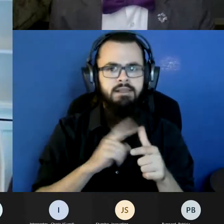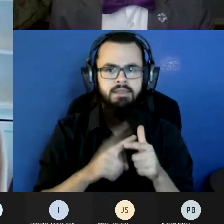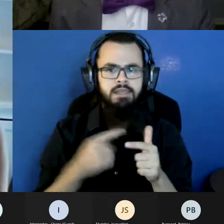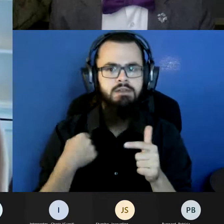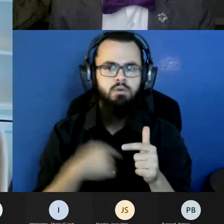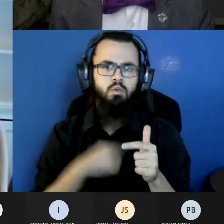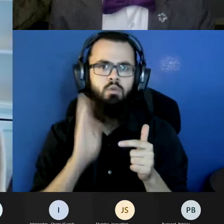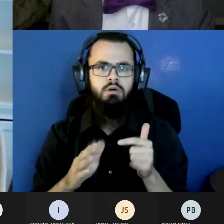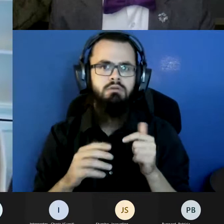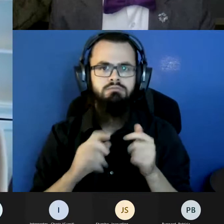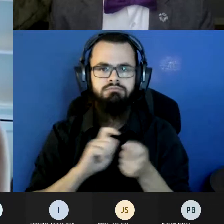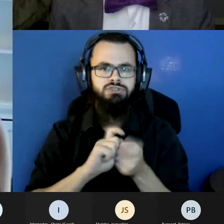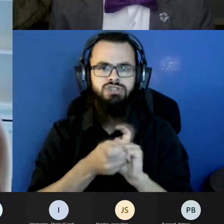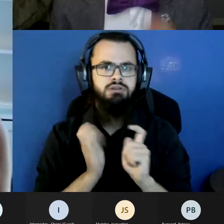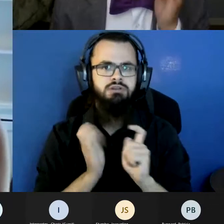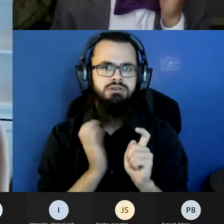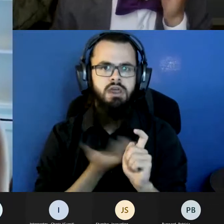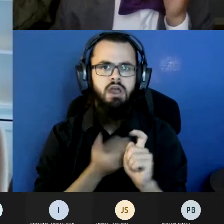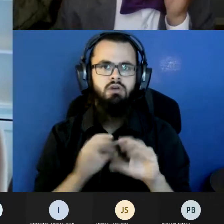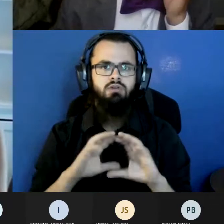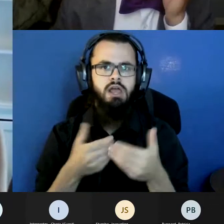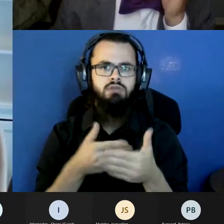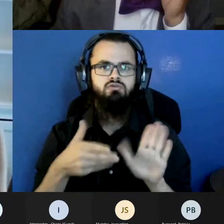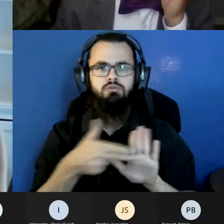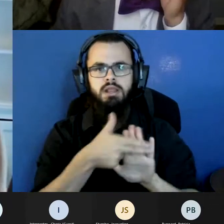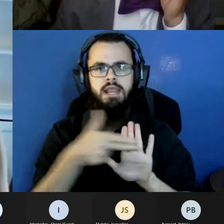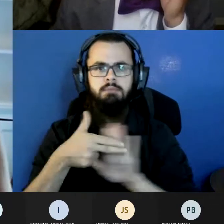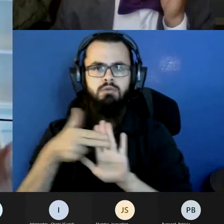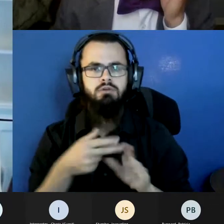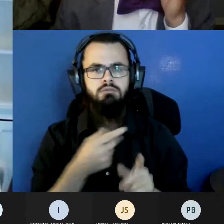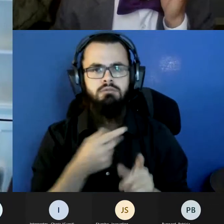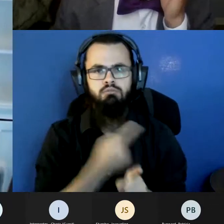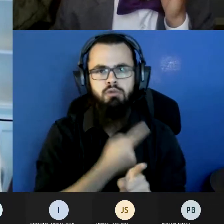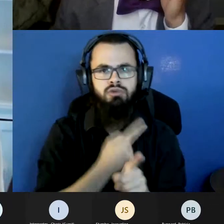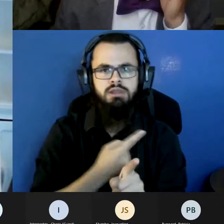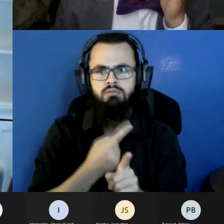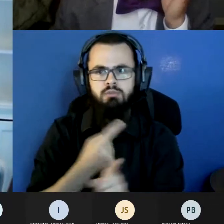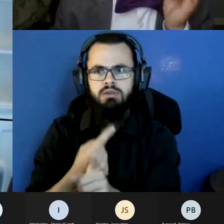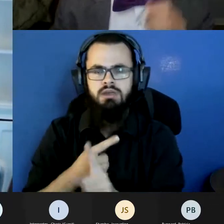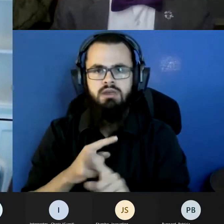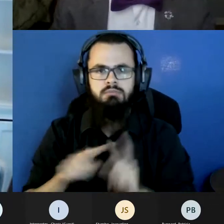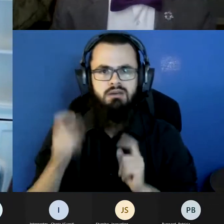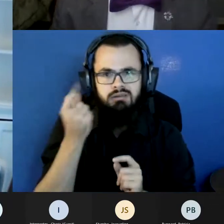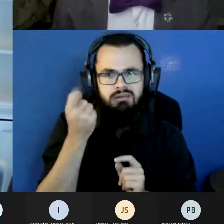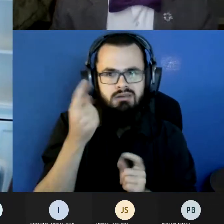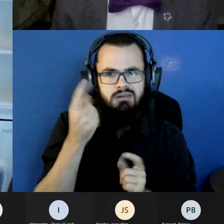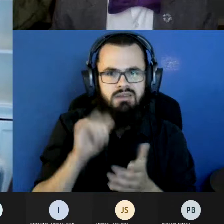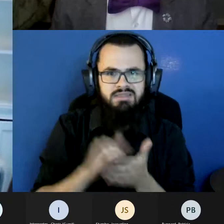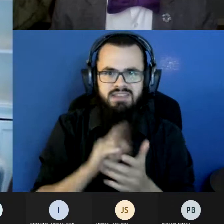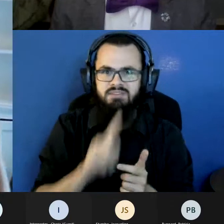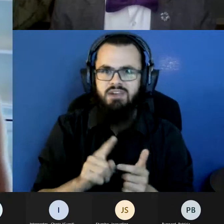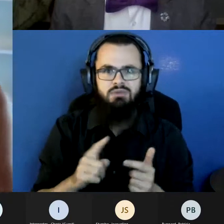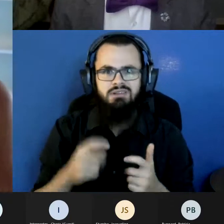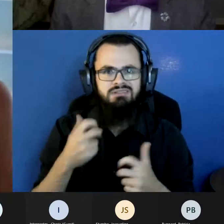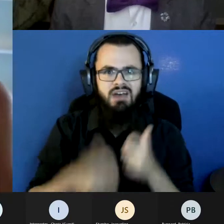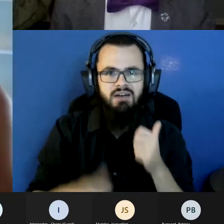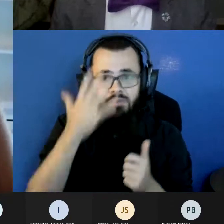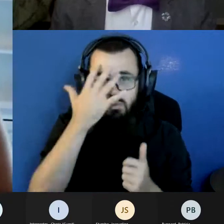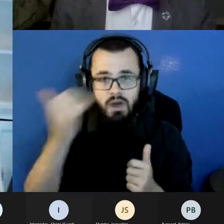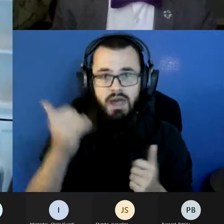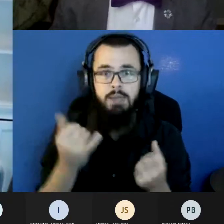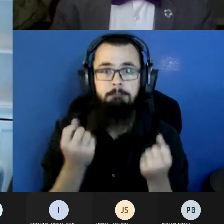classrooms accordingly. It's just a really tricky thing to navigate, because those happen to be classes that we have a lot of students